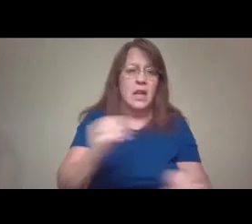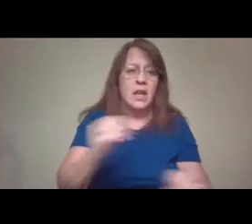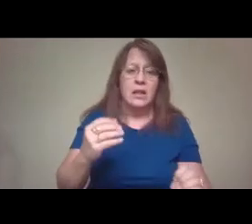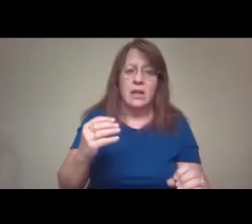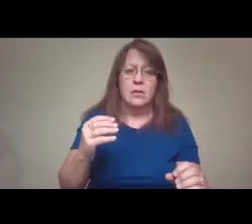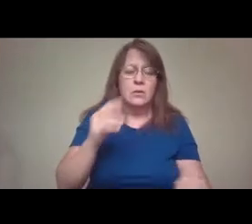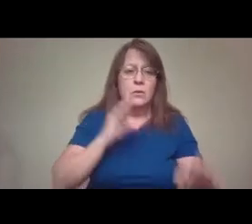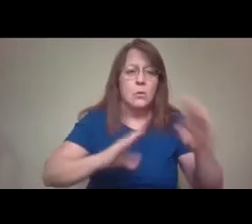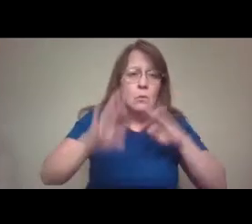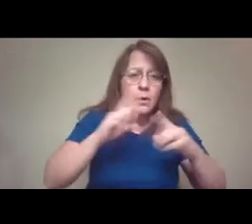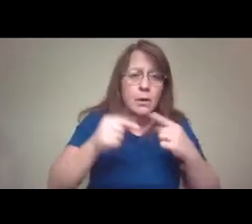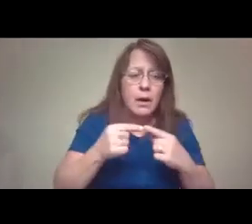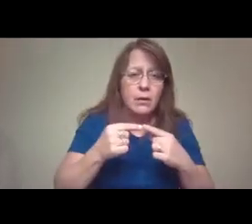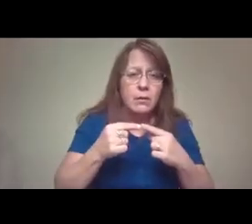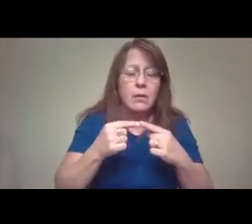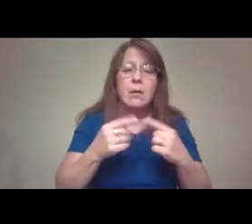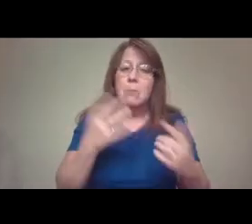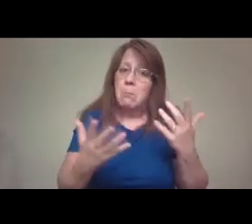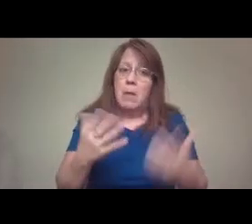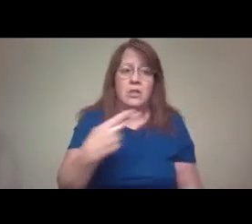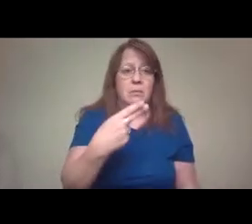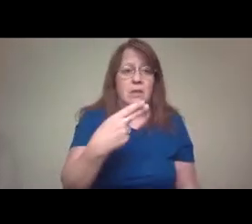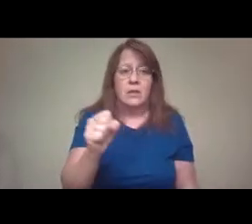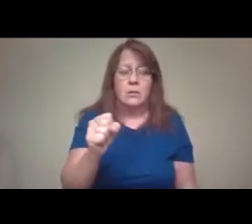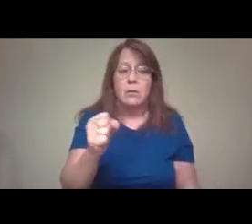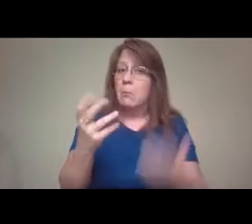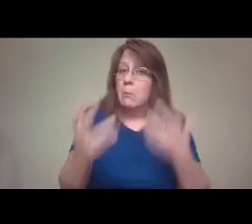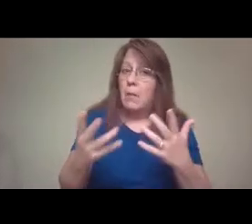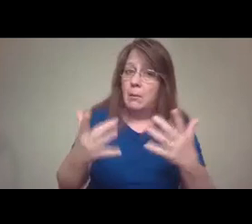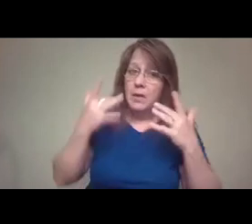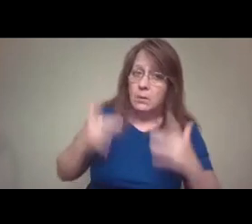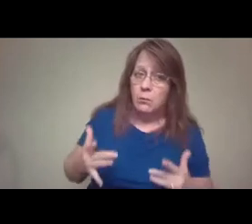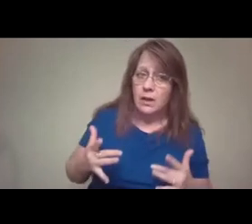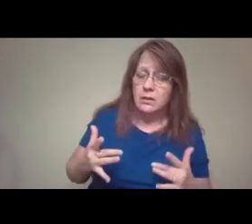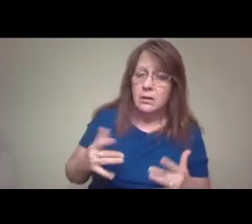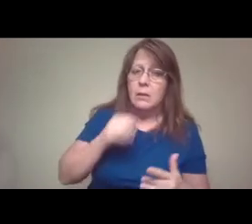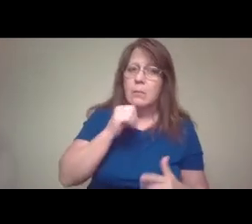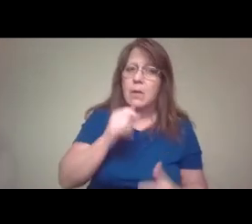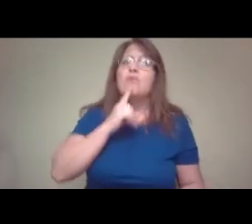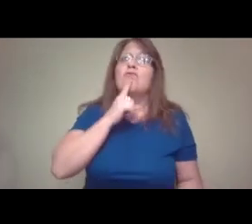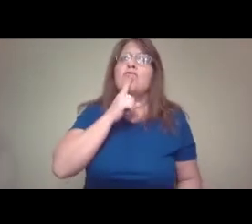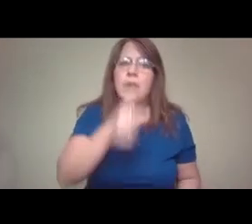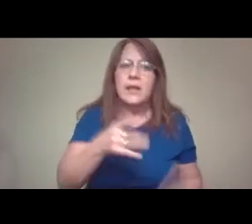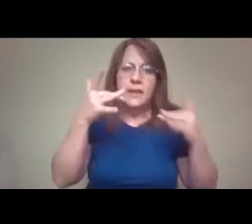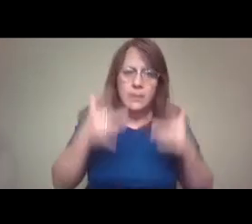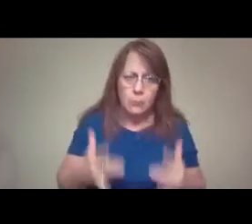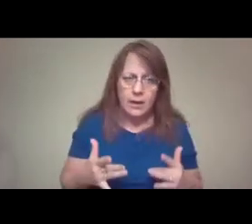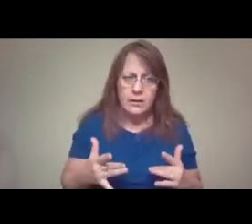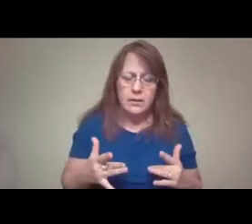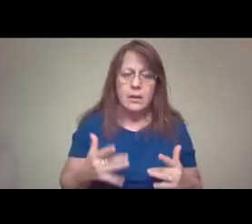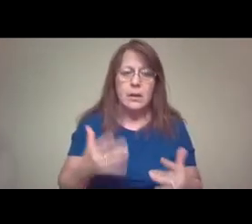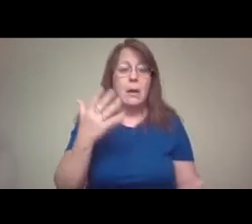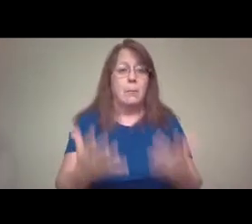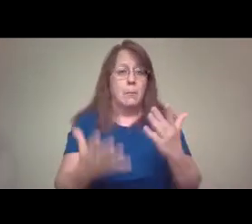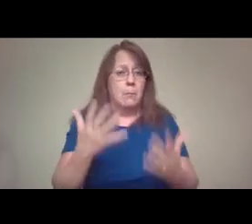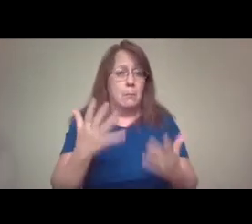something more. He might be depressed. Not just feeling down, really depressed. It might be that your kid is thinking about killing